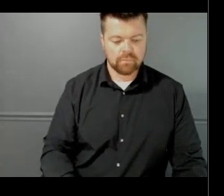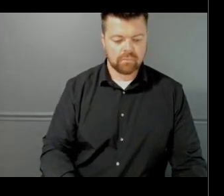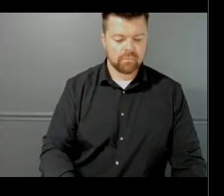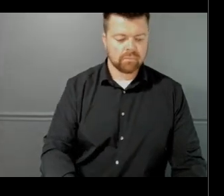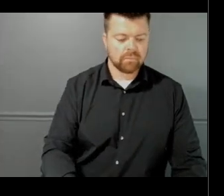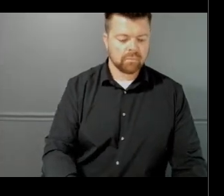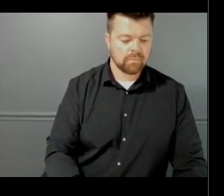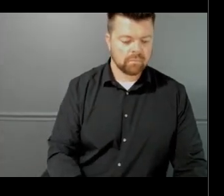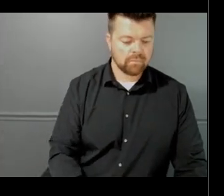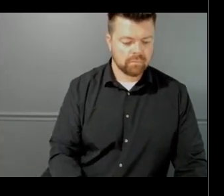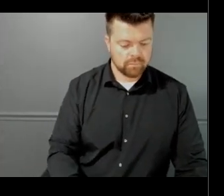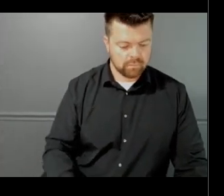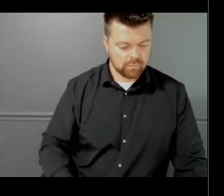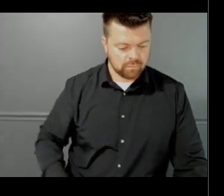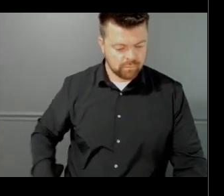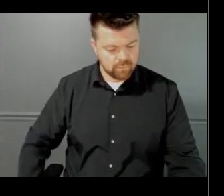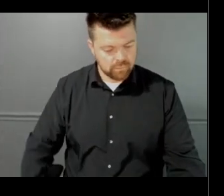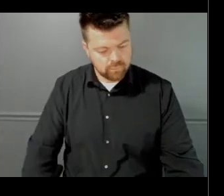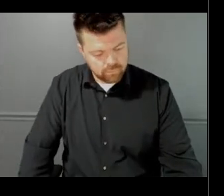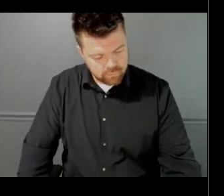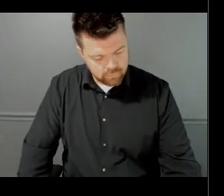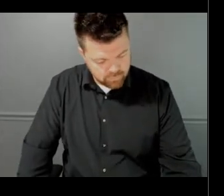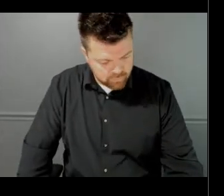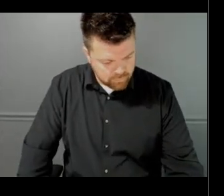pedestrian arrival points.